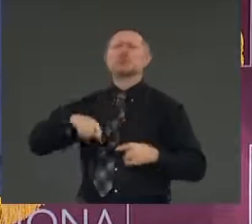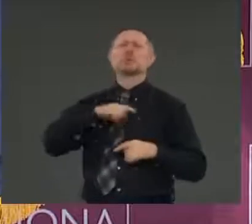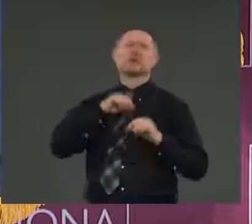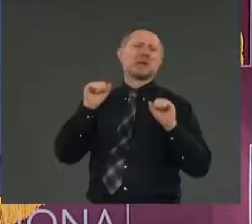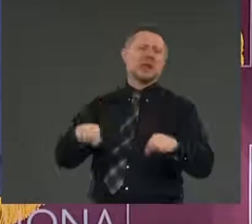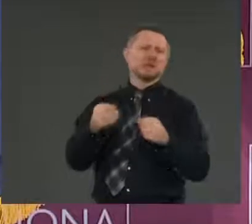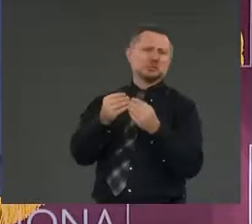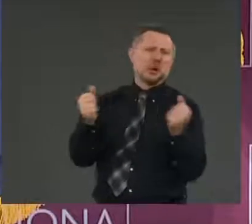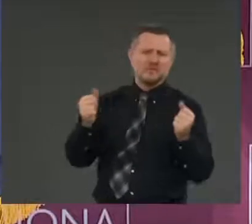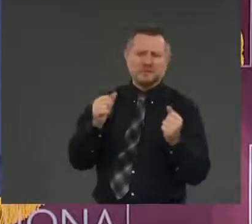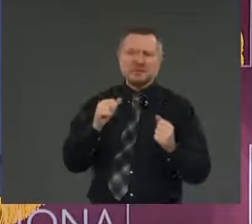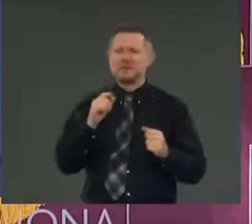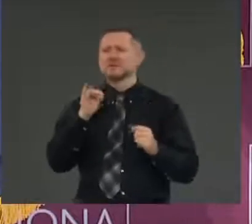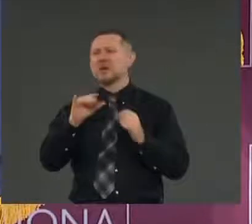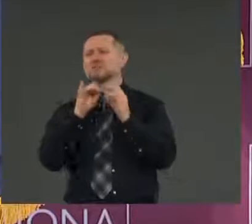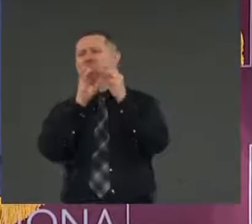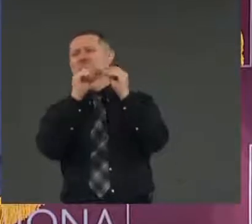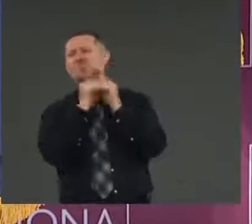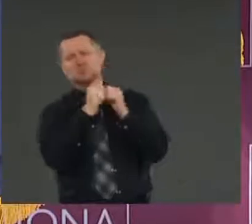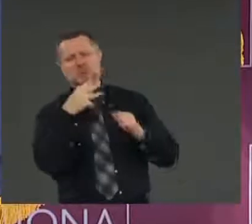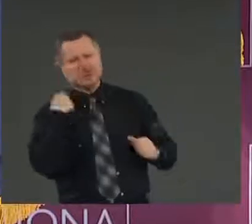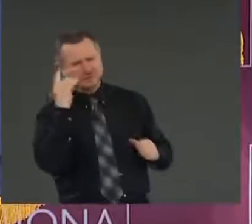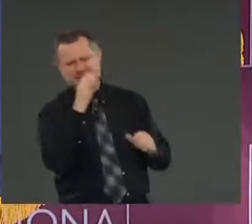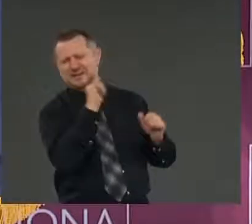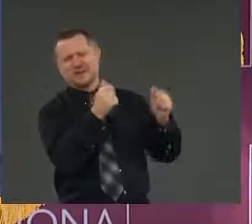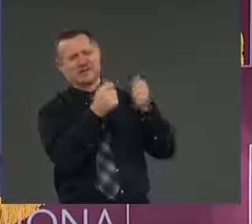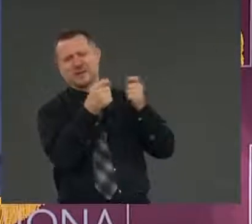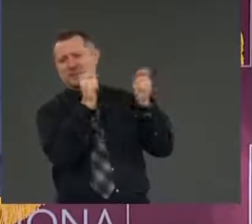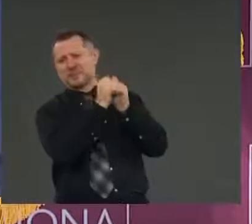with Washington for funding. The one